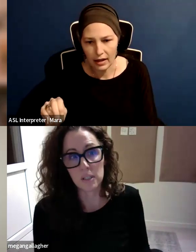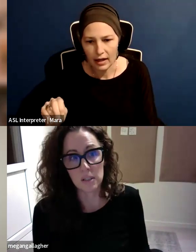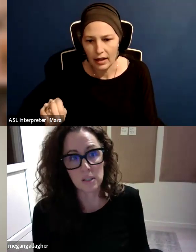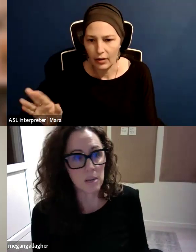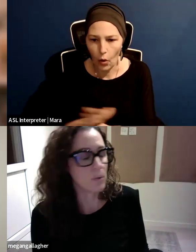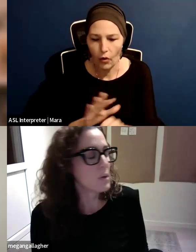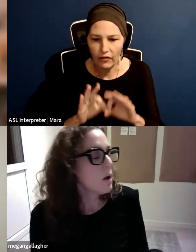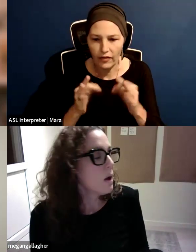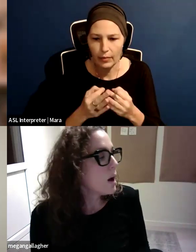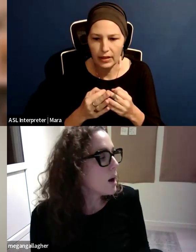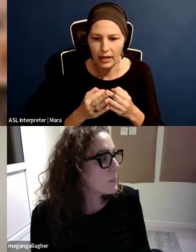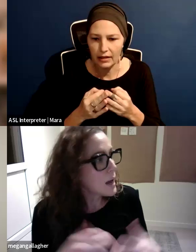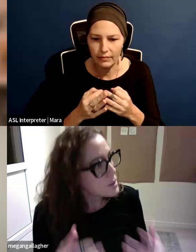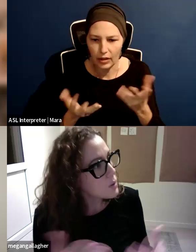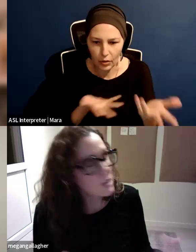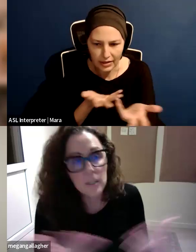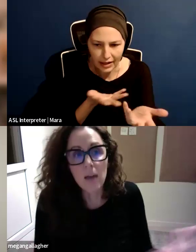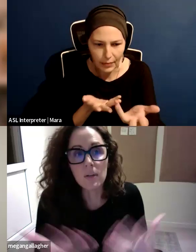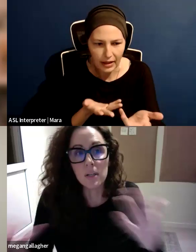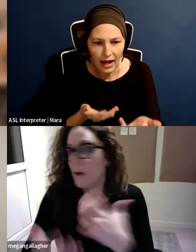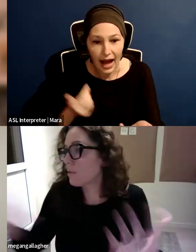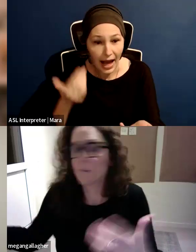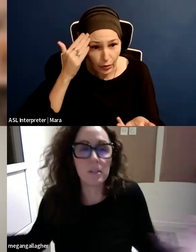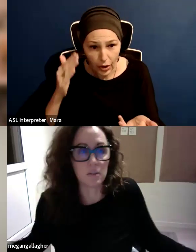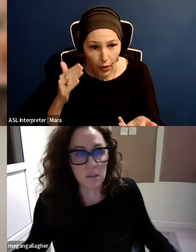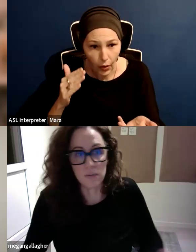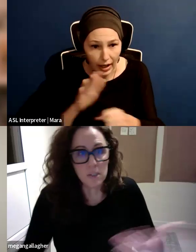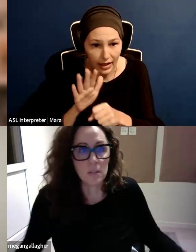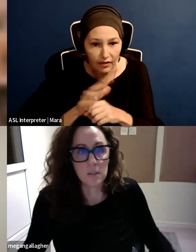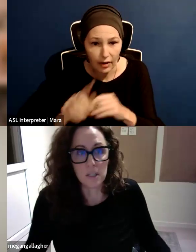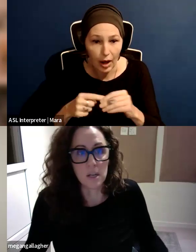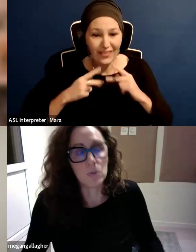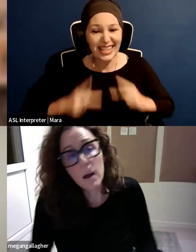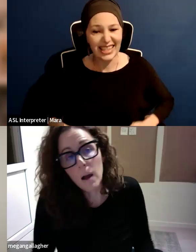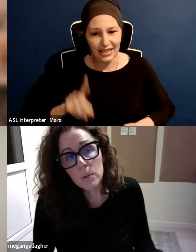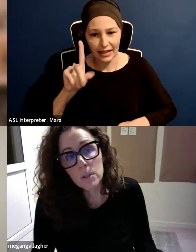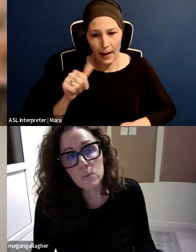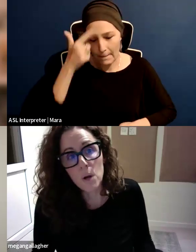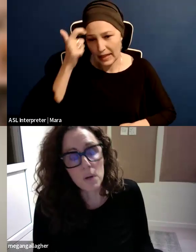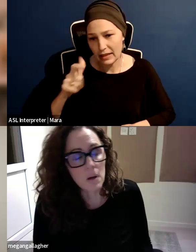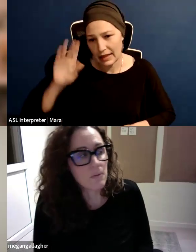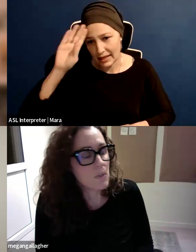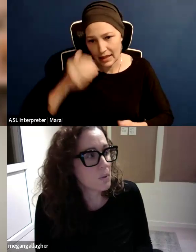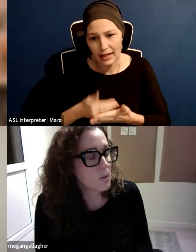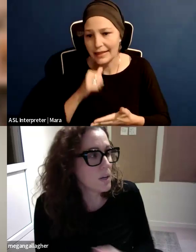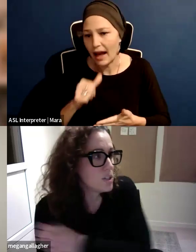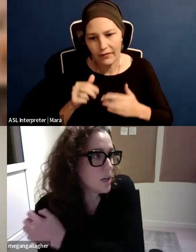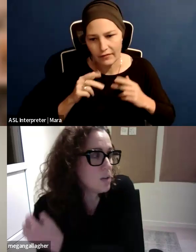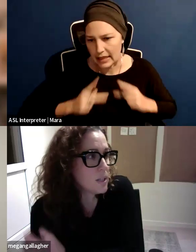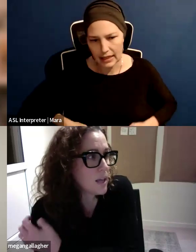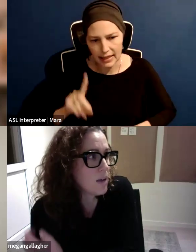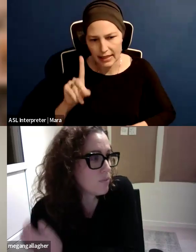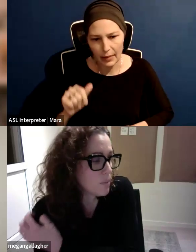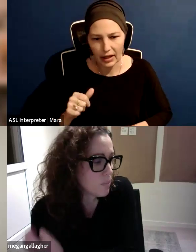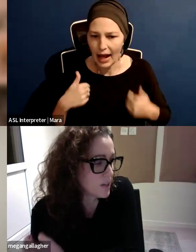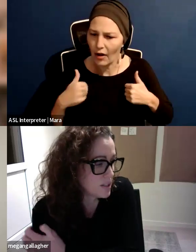is not physically disabled. And I don't actually have any other friends that are physically disabled. So I really don't know enough. So it